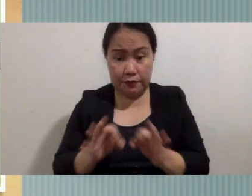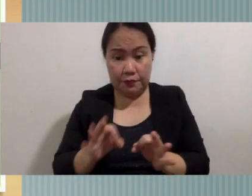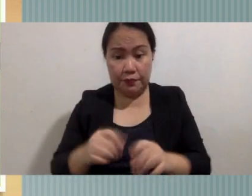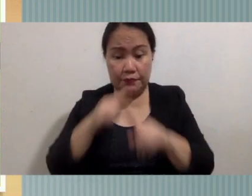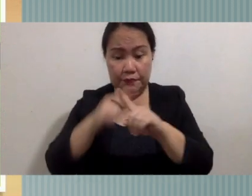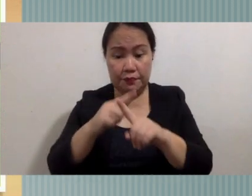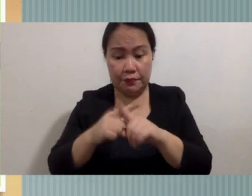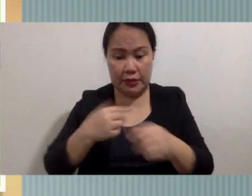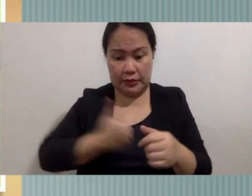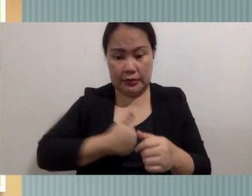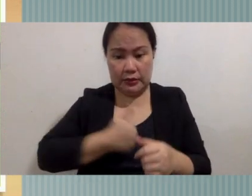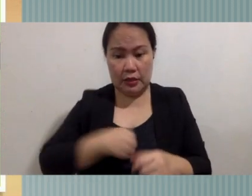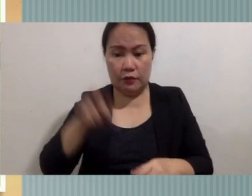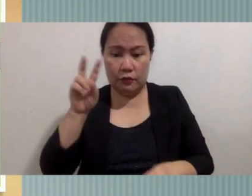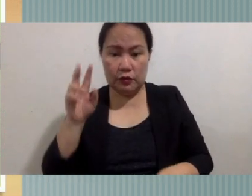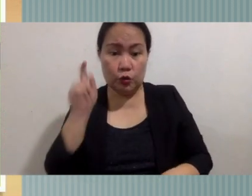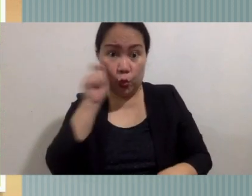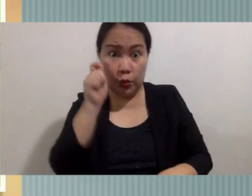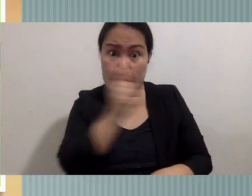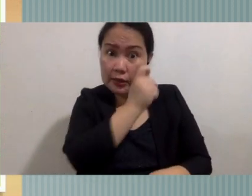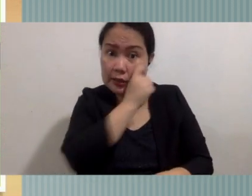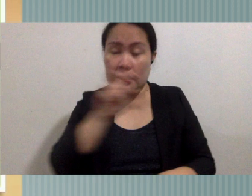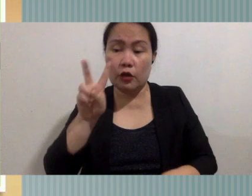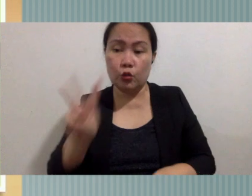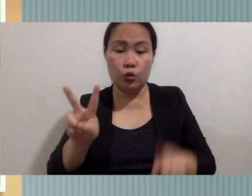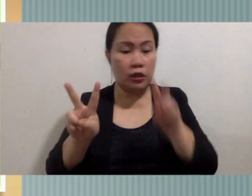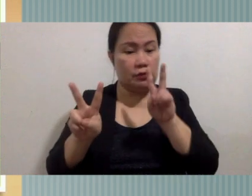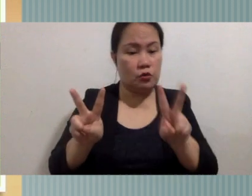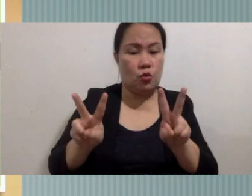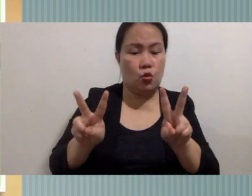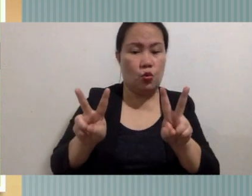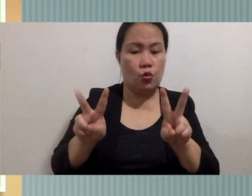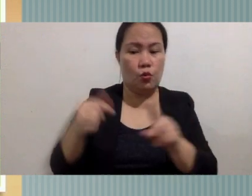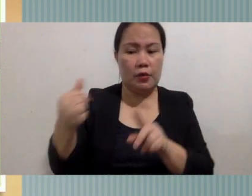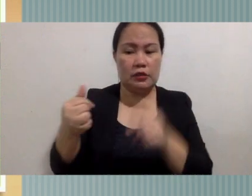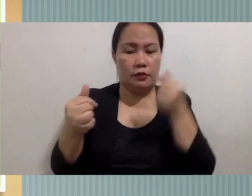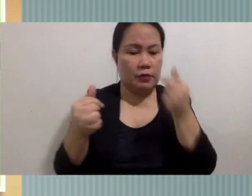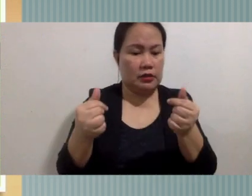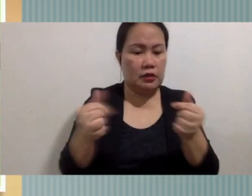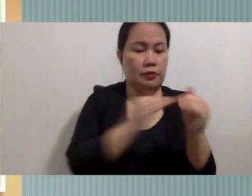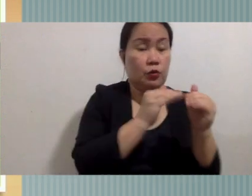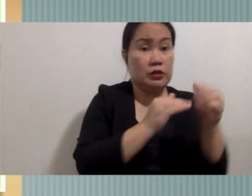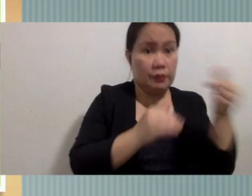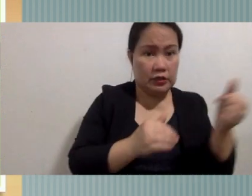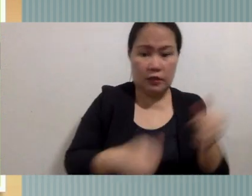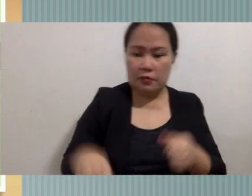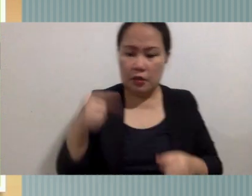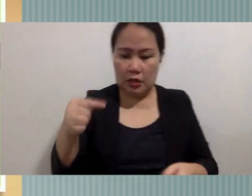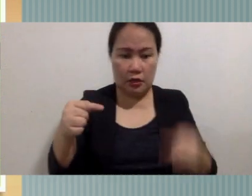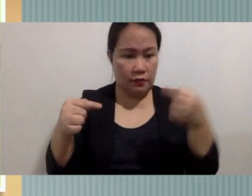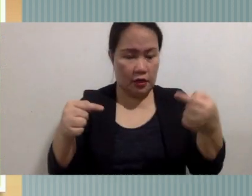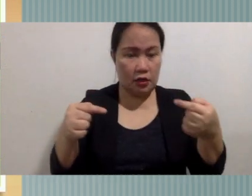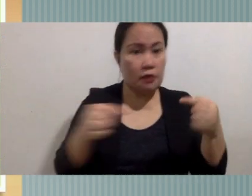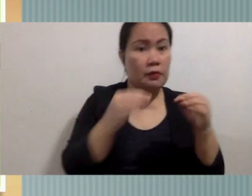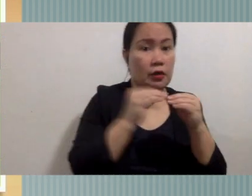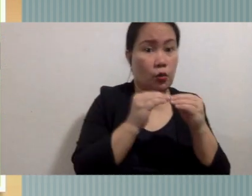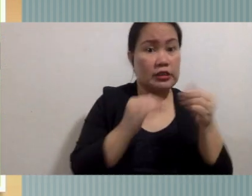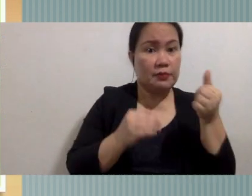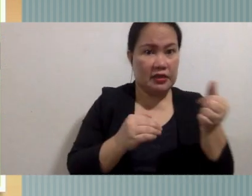by itself, dapat positive lagi ang result niya. But since this is